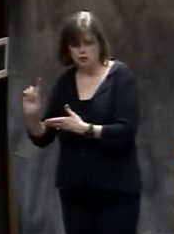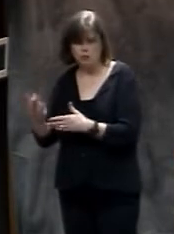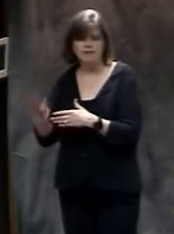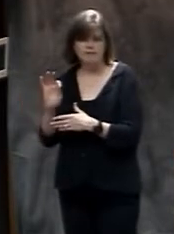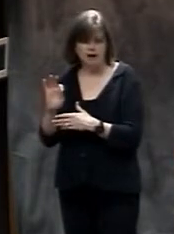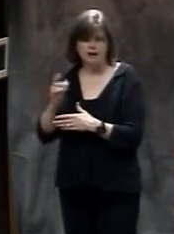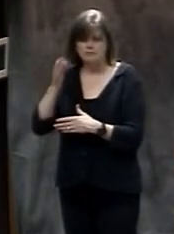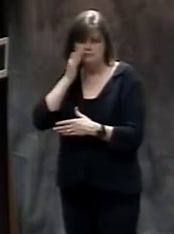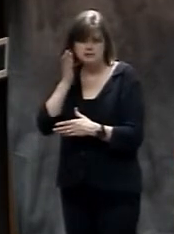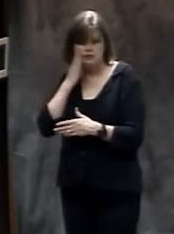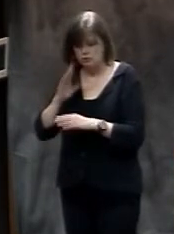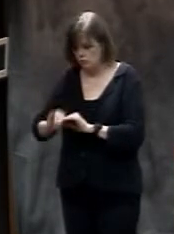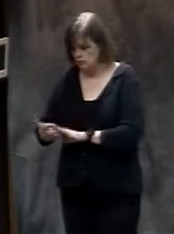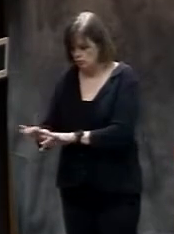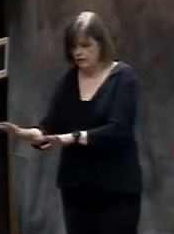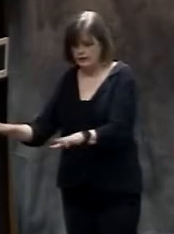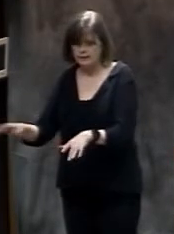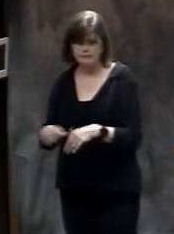breeding.